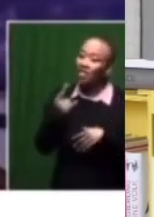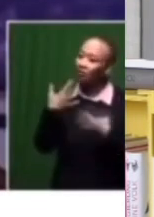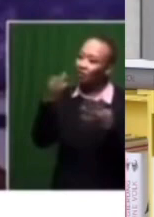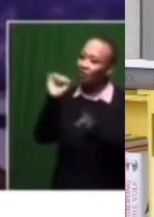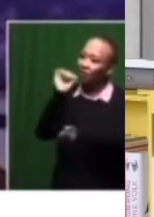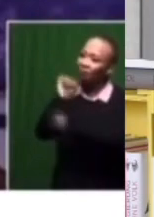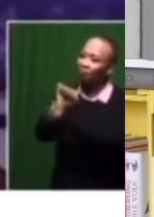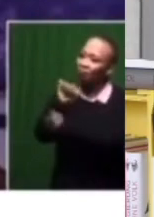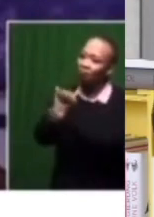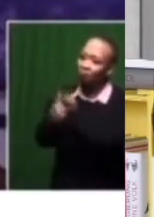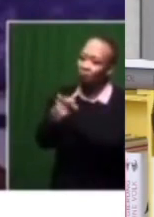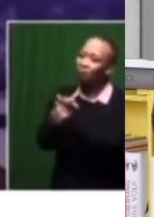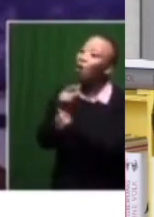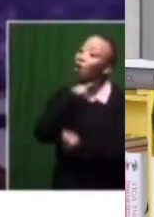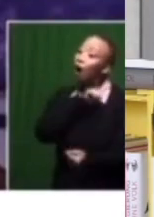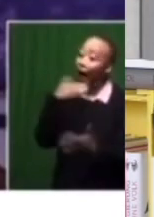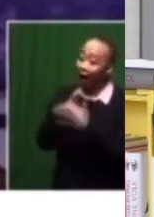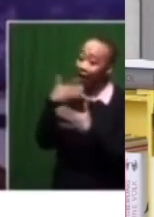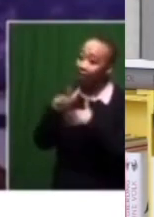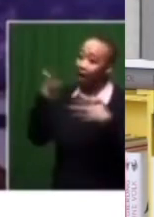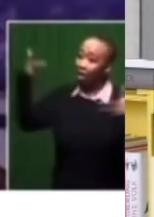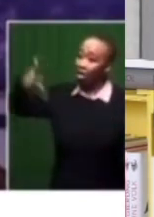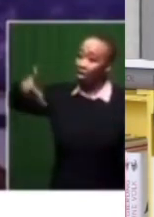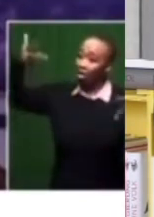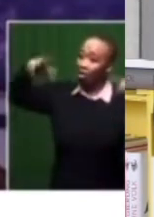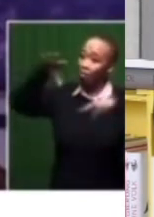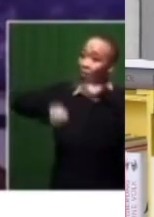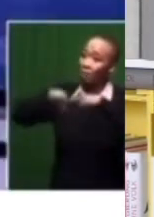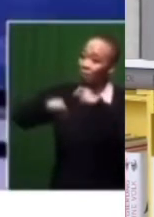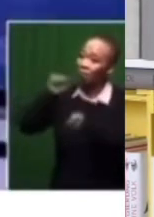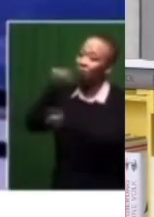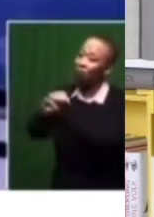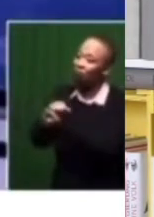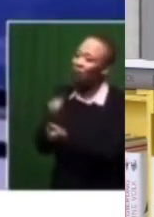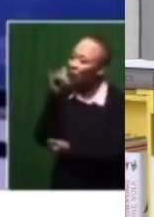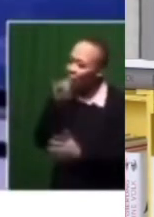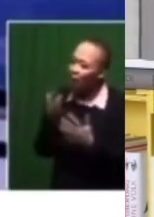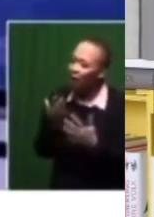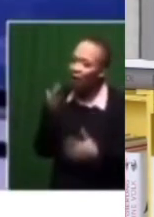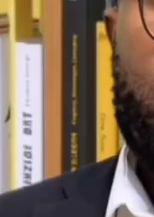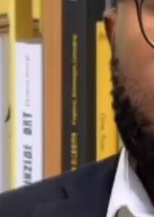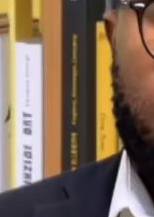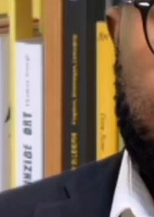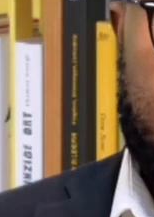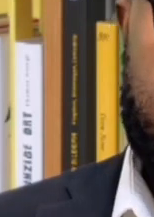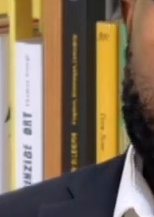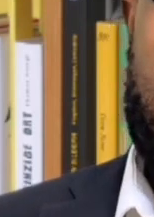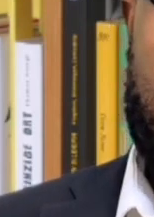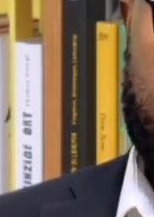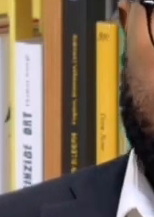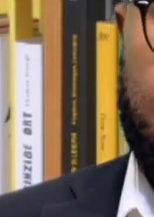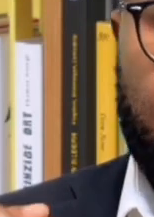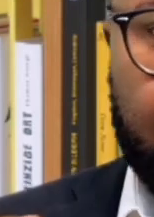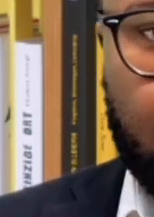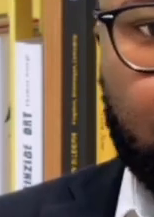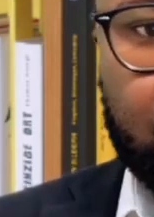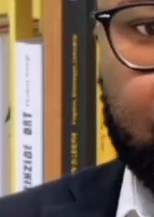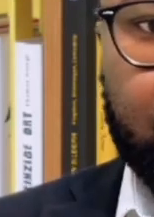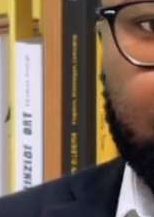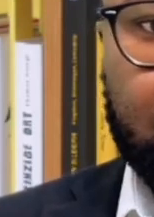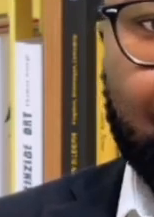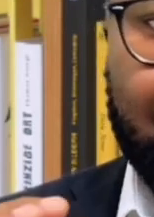the is. installation of that technology? There is a few of them. What is a few? I'm telling you, there is a. Well, first and foremost, there are